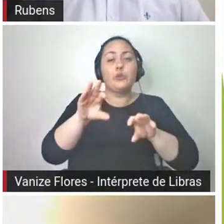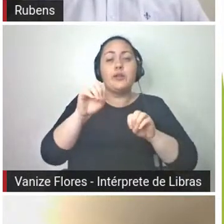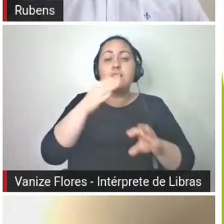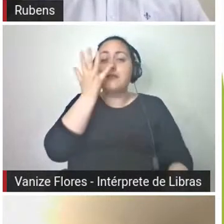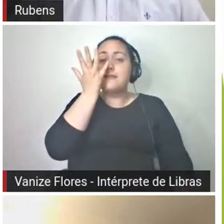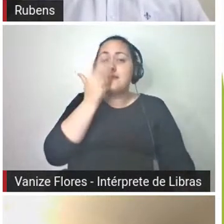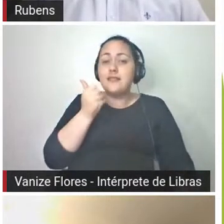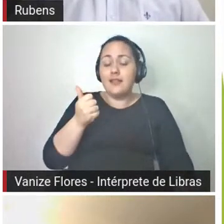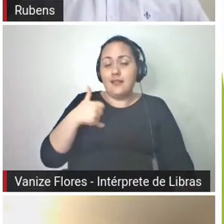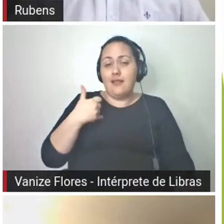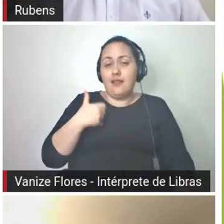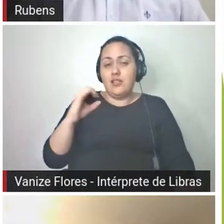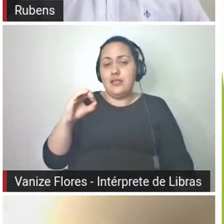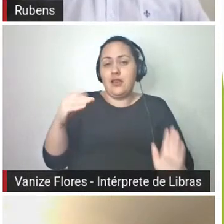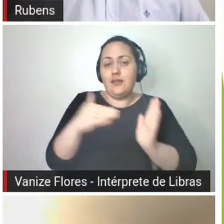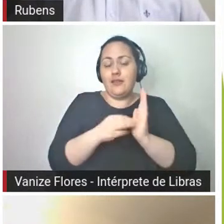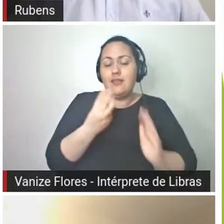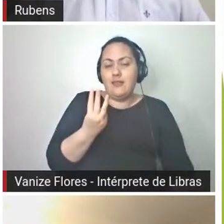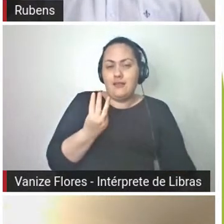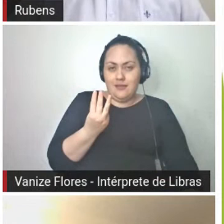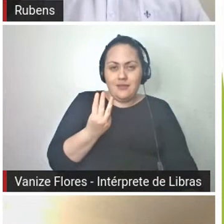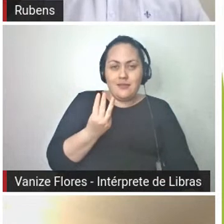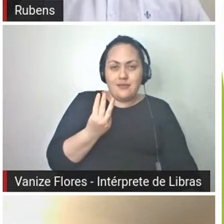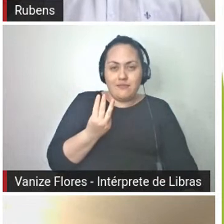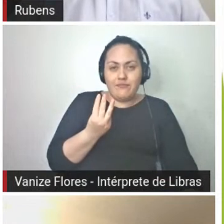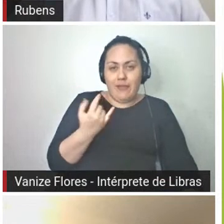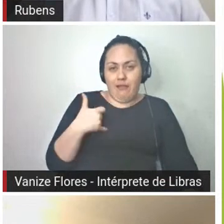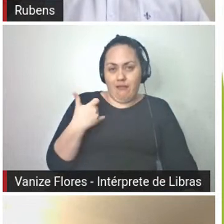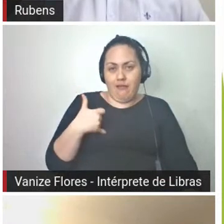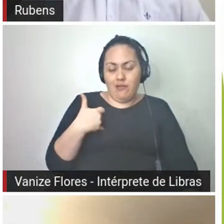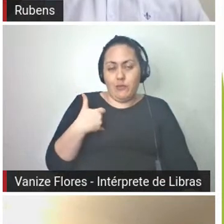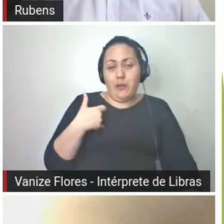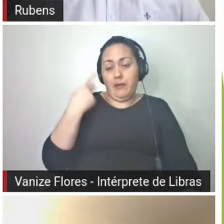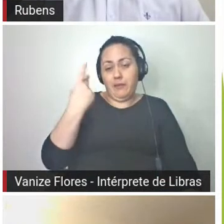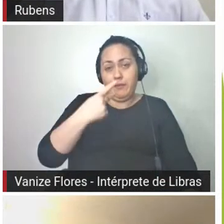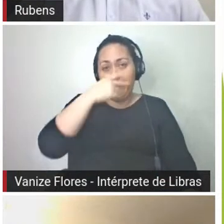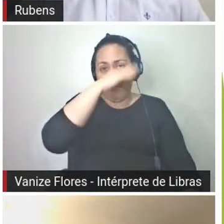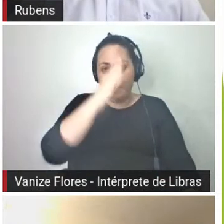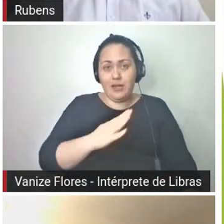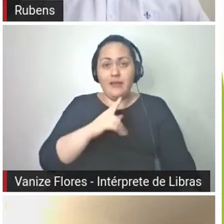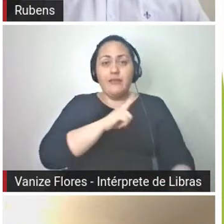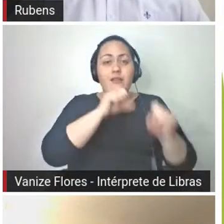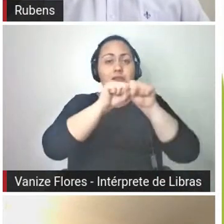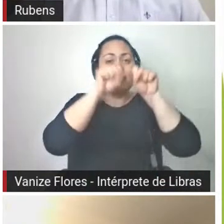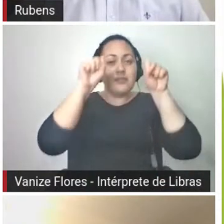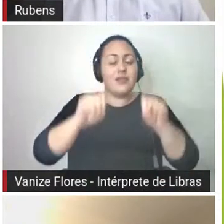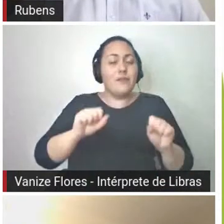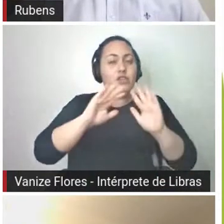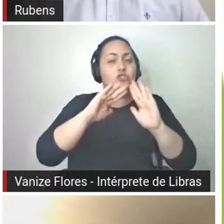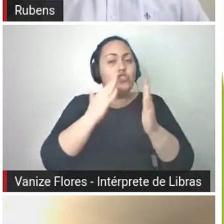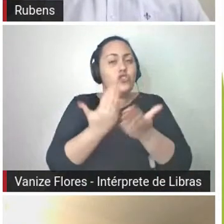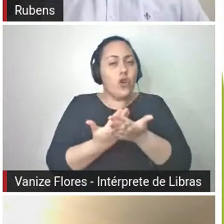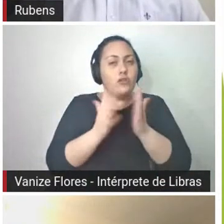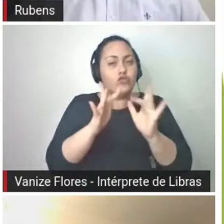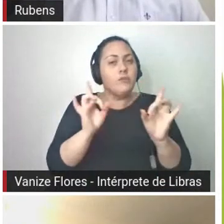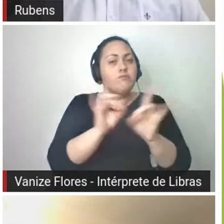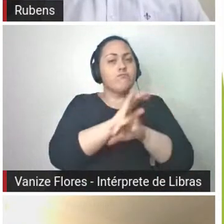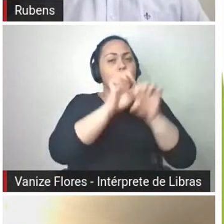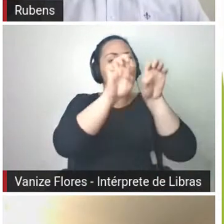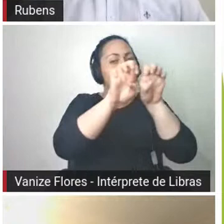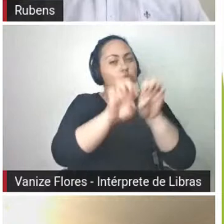de 0 a 3 anos. O Brasil tem um sistema escolar relativamente estruturado.